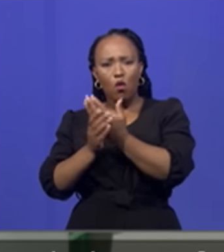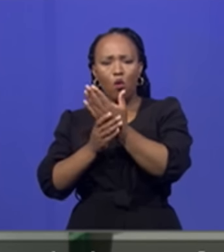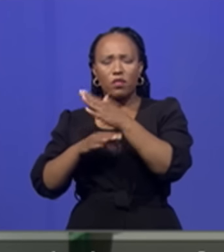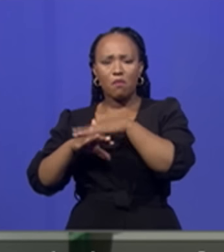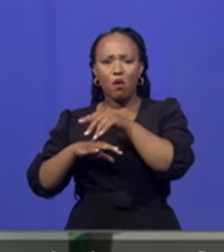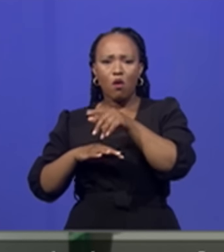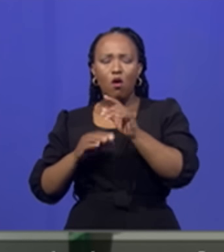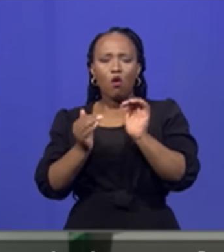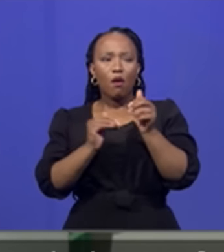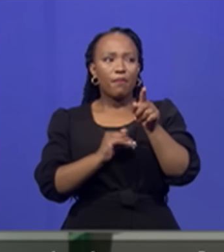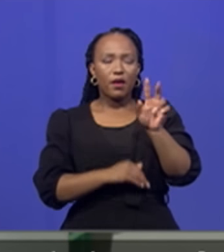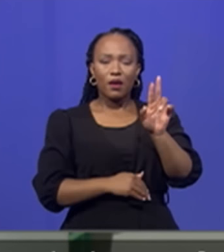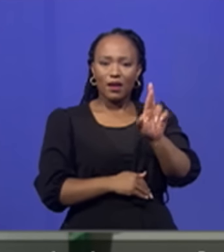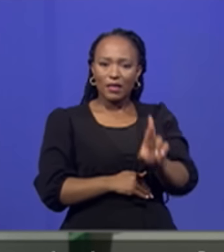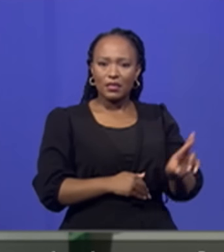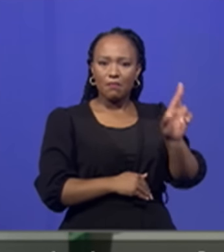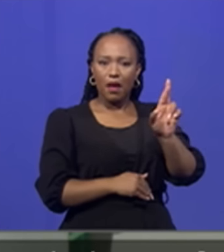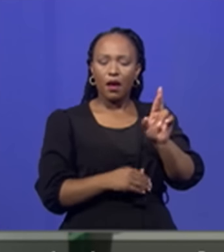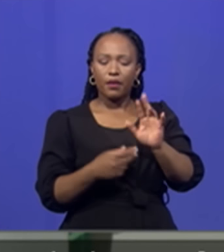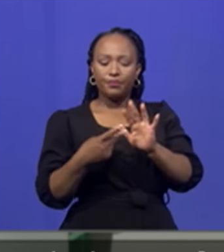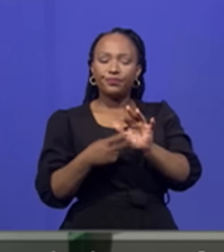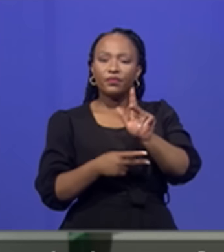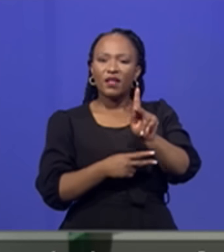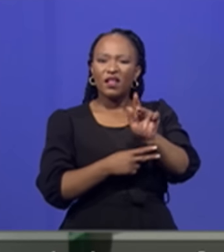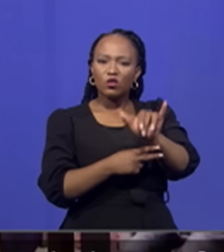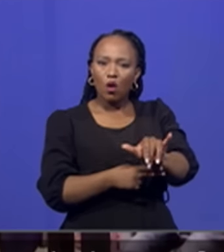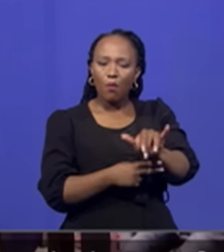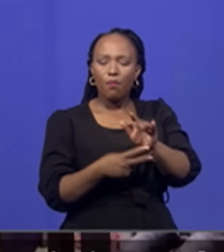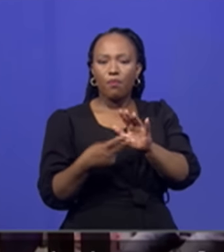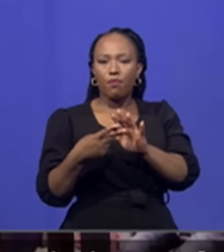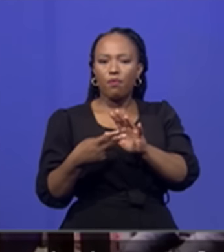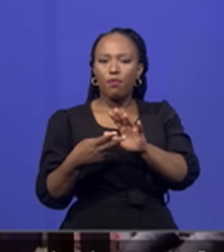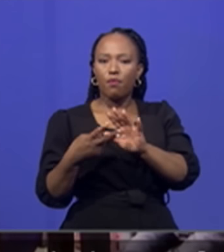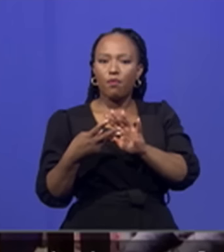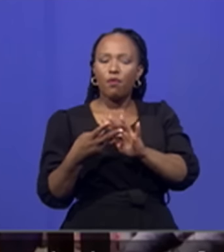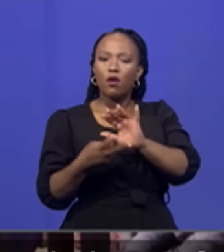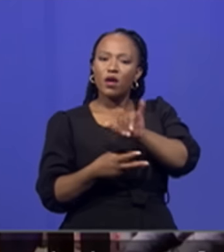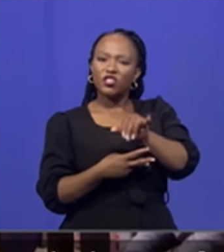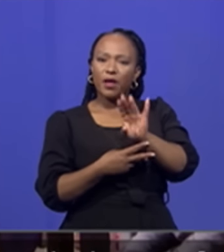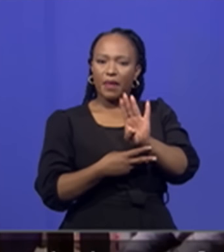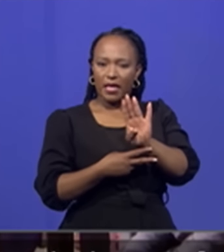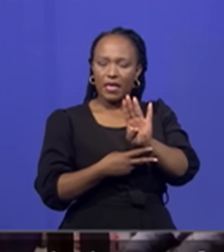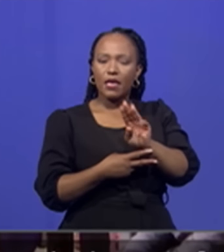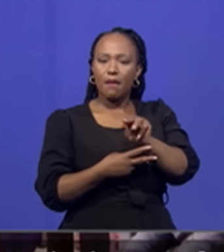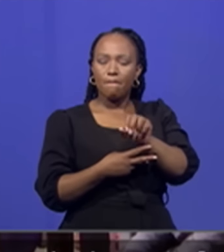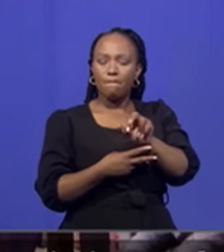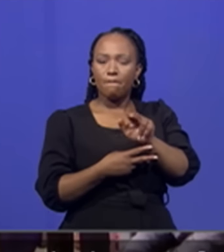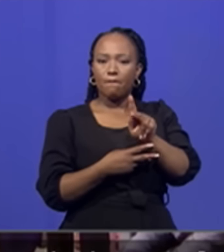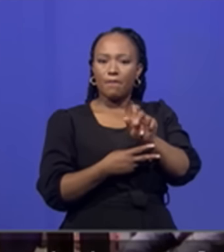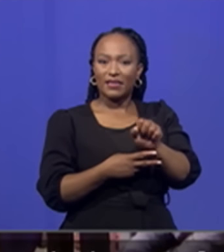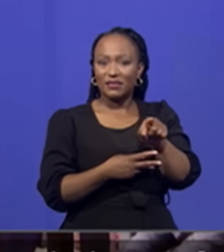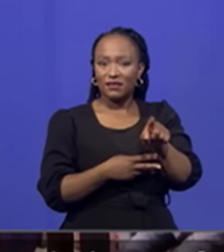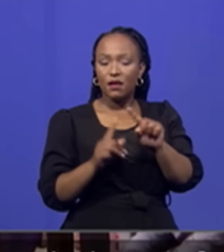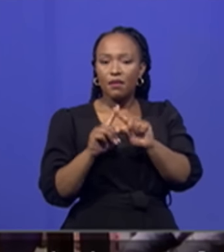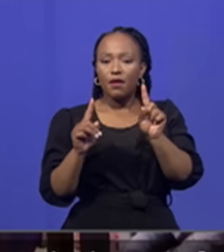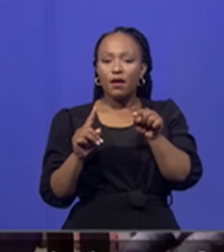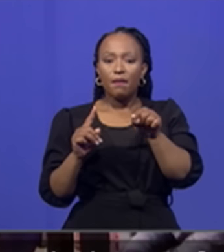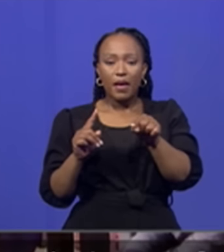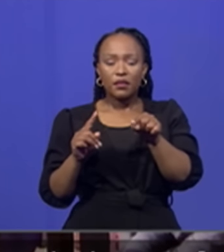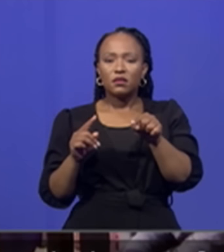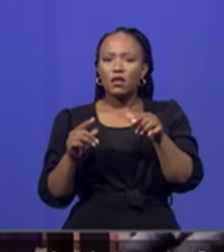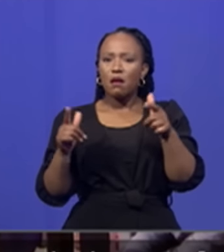Matlosana or JB Marks, but it is not happening. It's the area in the country with the highest yield of maize per